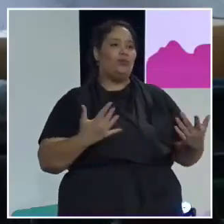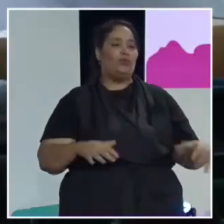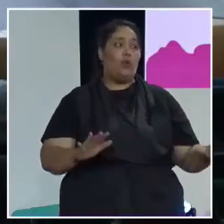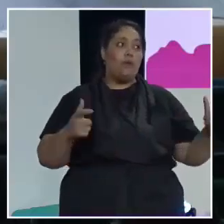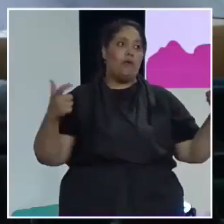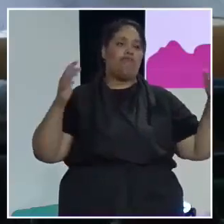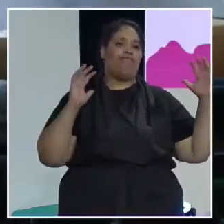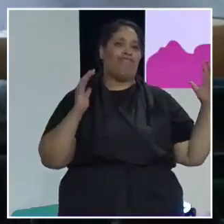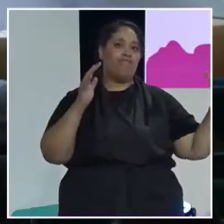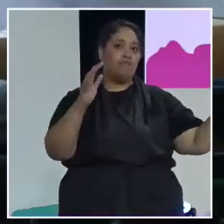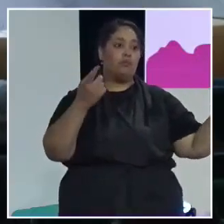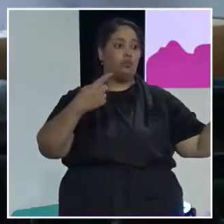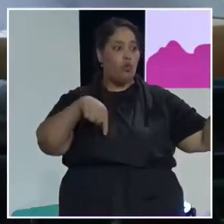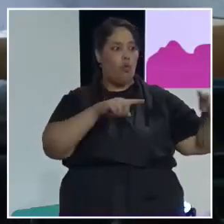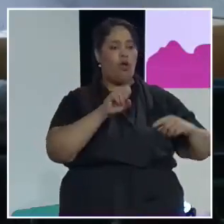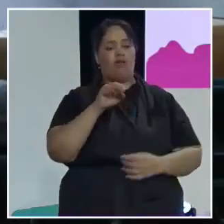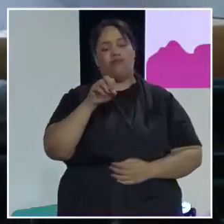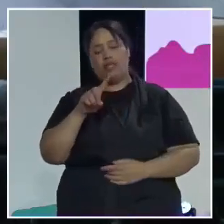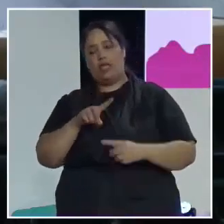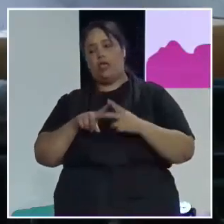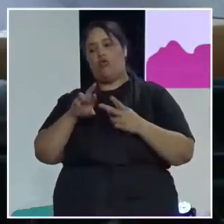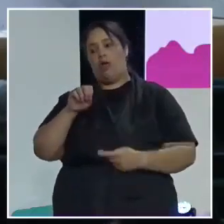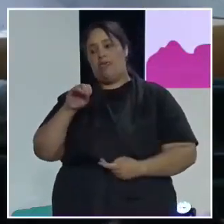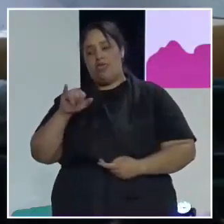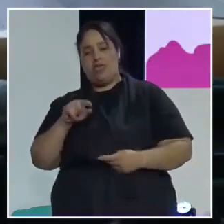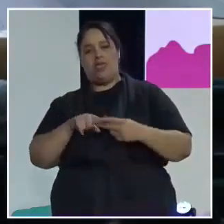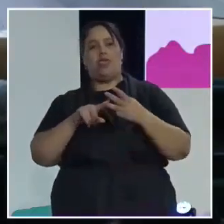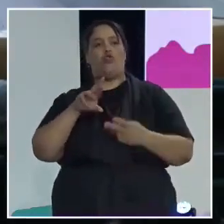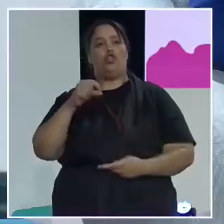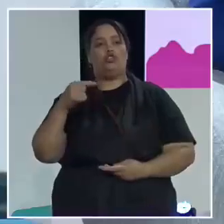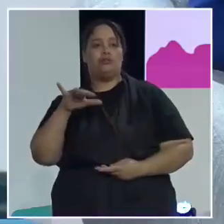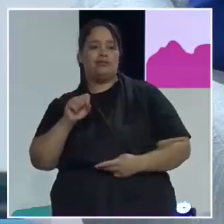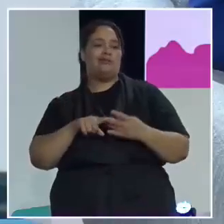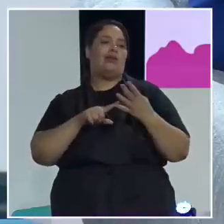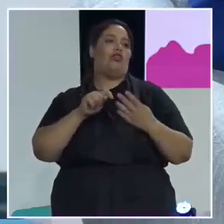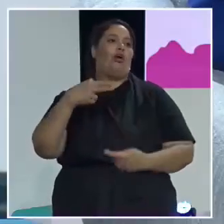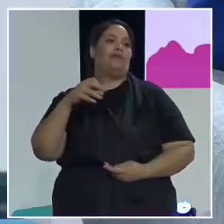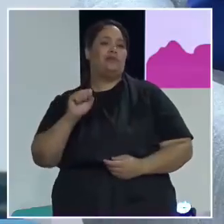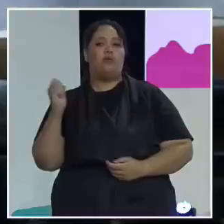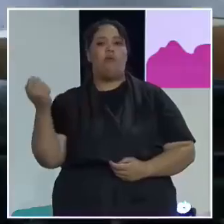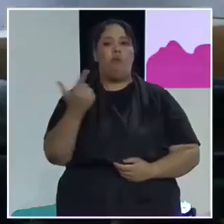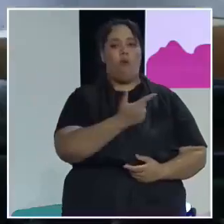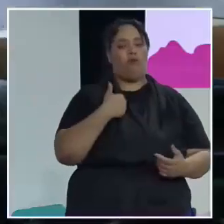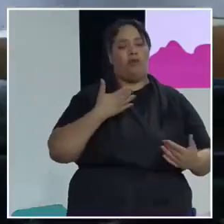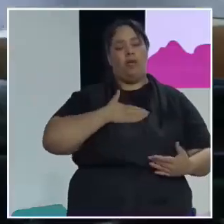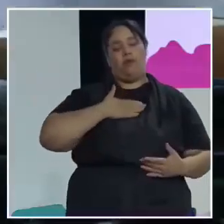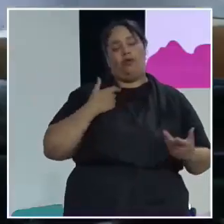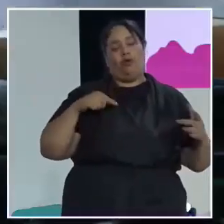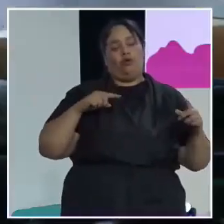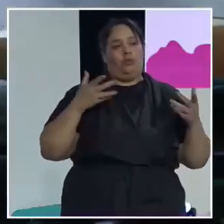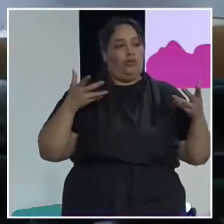to AFD and to Remy and Regis and Thomas and just all of you. I'm thrilled to be here.